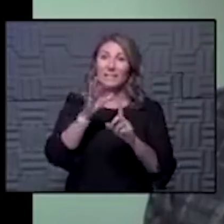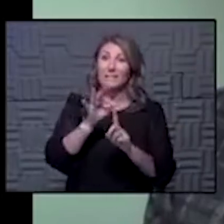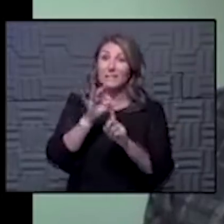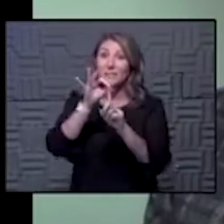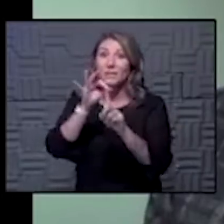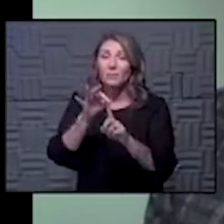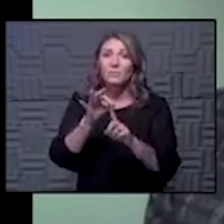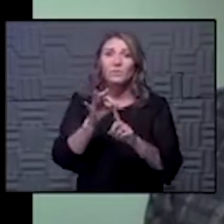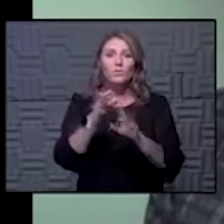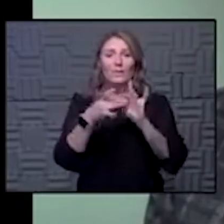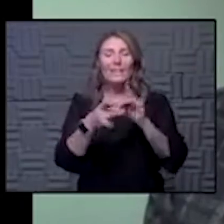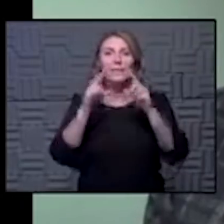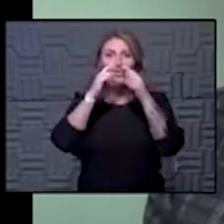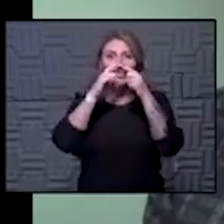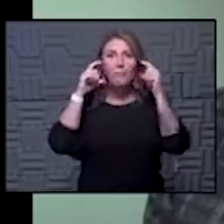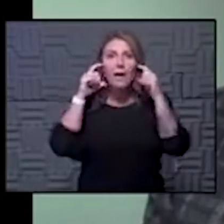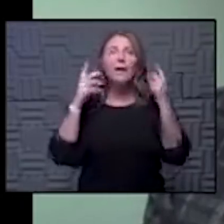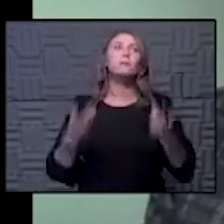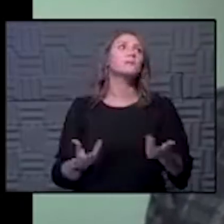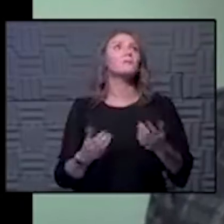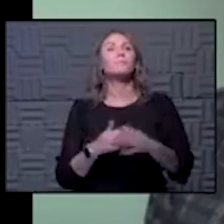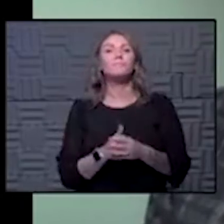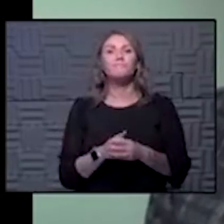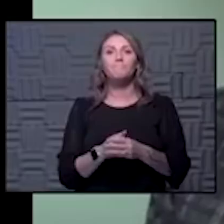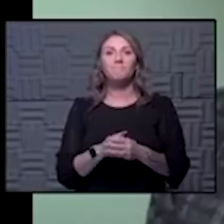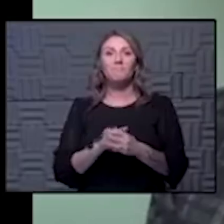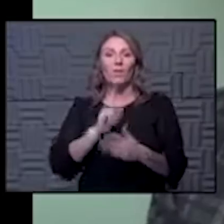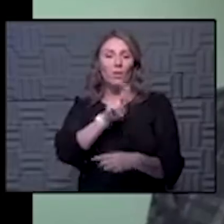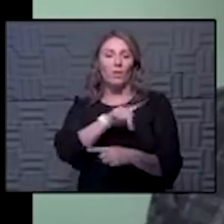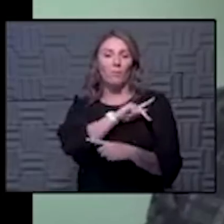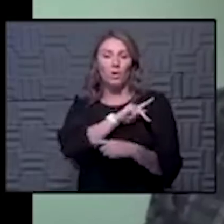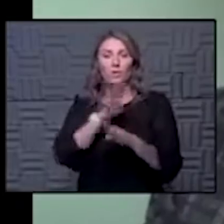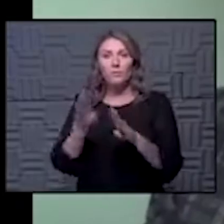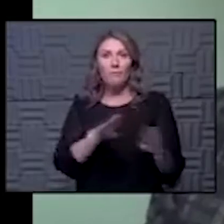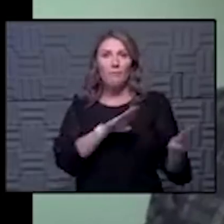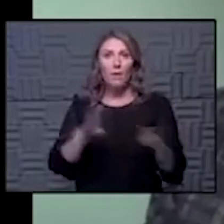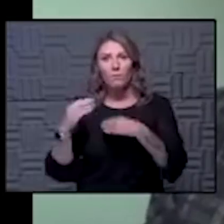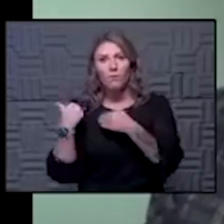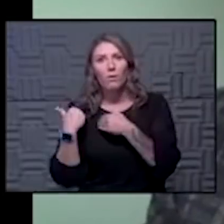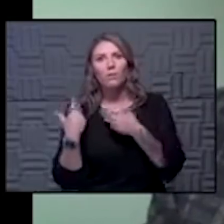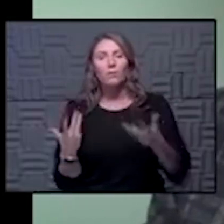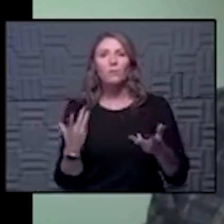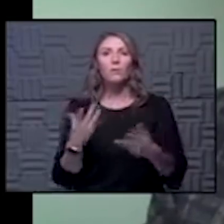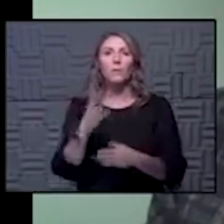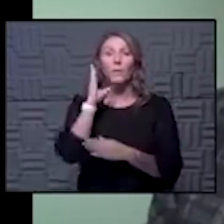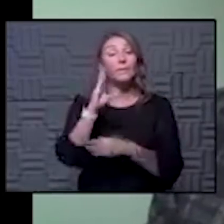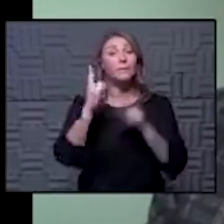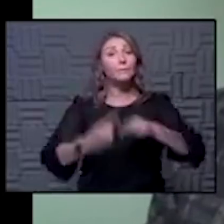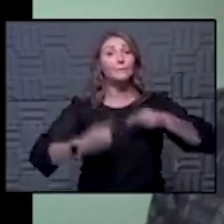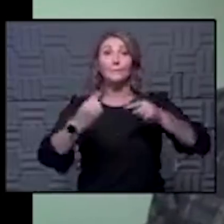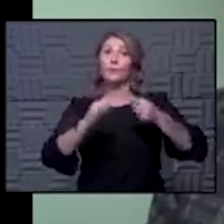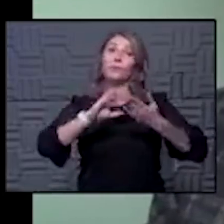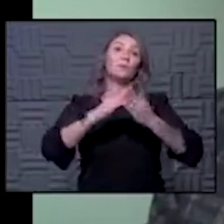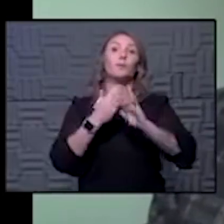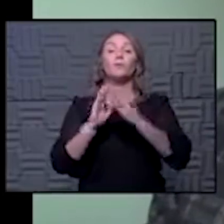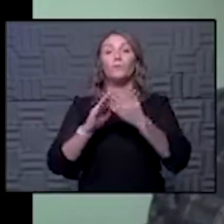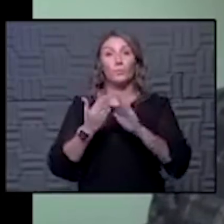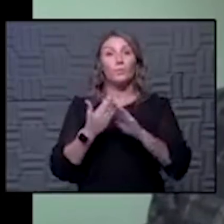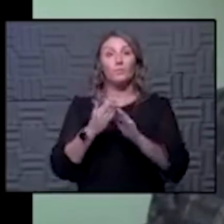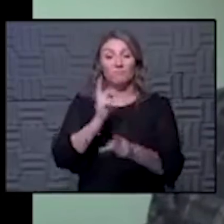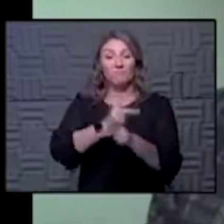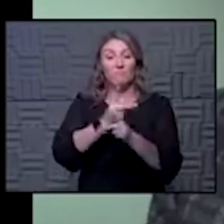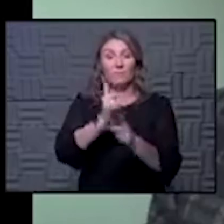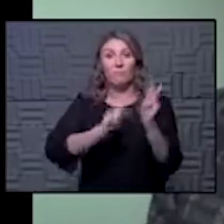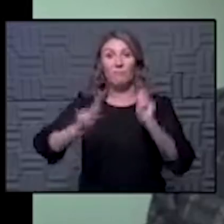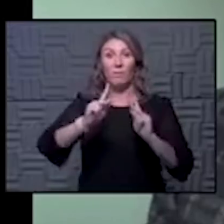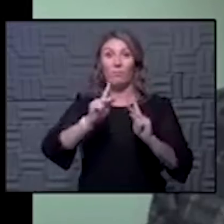around masking and personal behavior, then I think we will struggle as a community to take care of